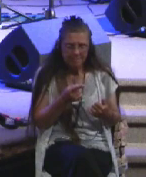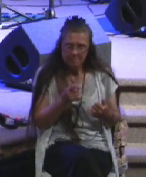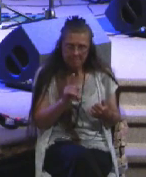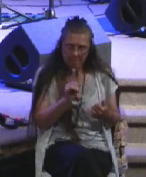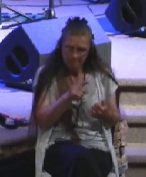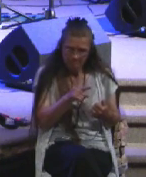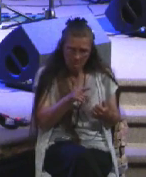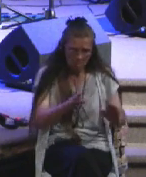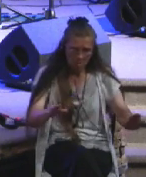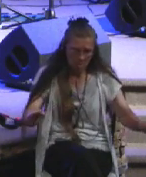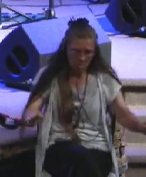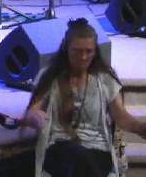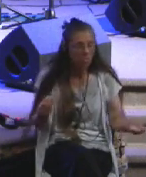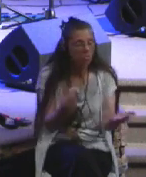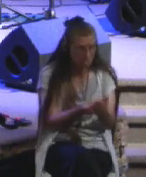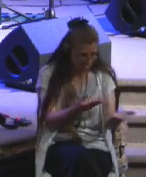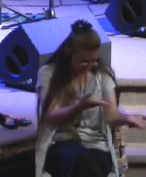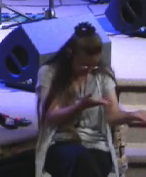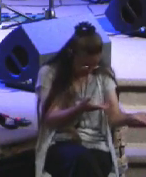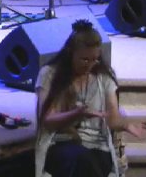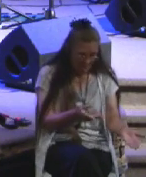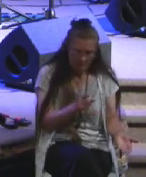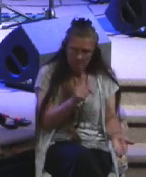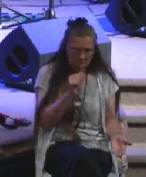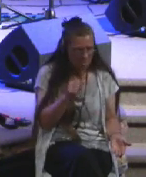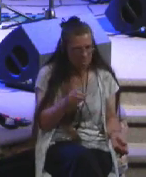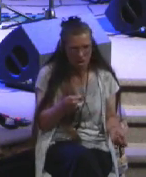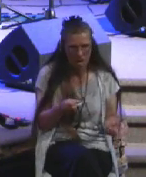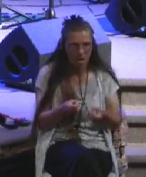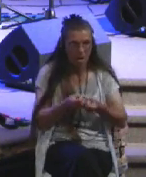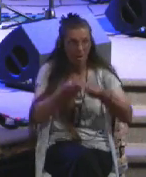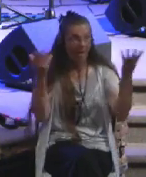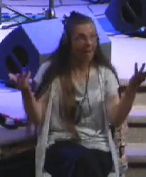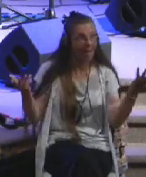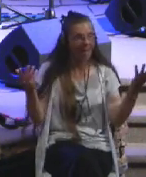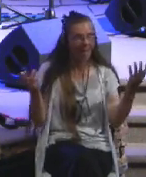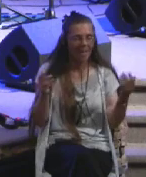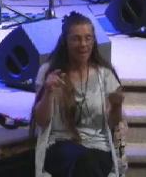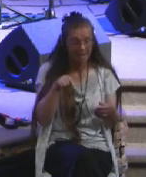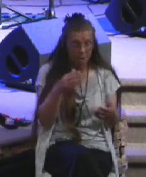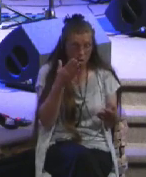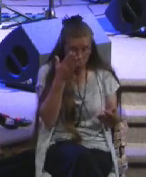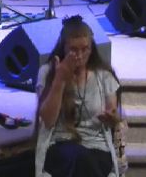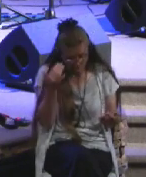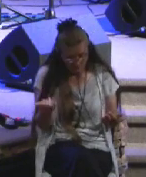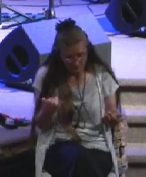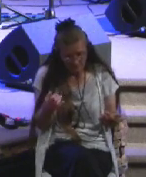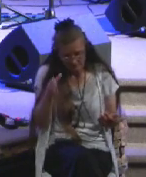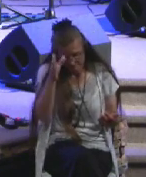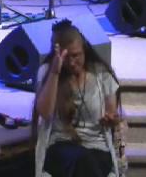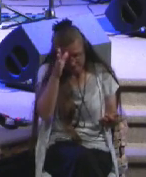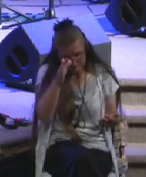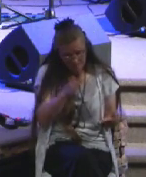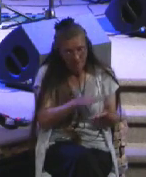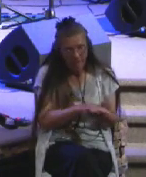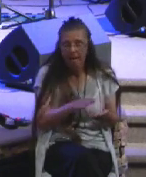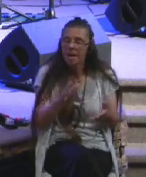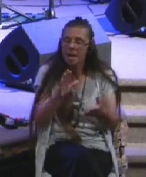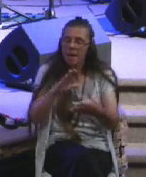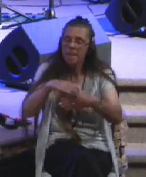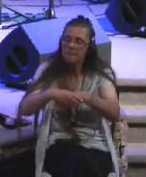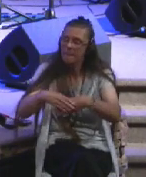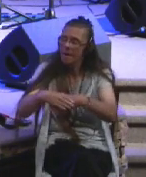those children would be provided for. Now, this was not a popular thing, and here's why. The man could go on and marry other women. He